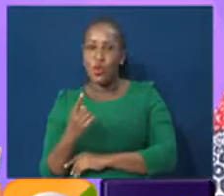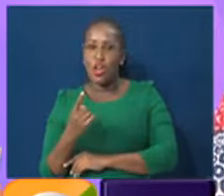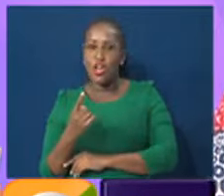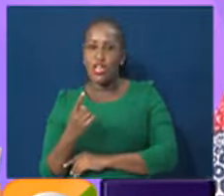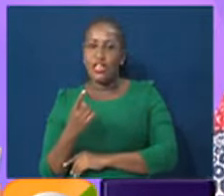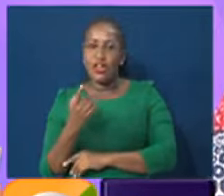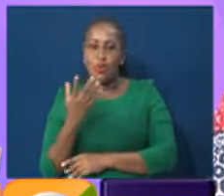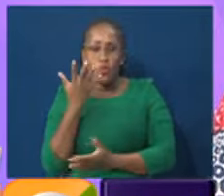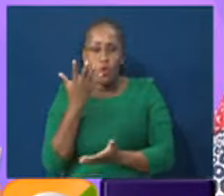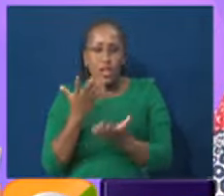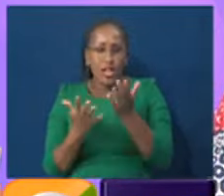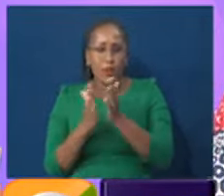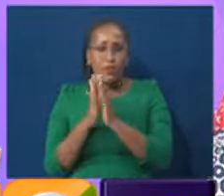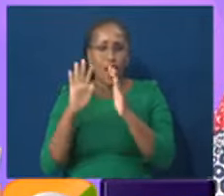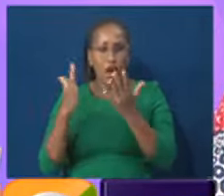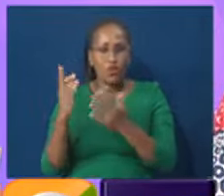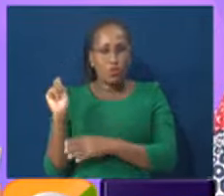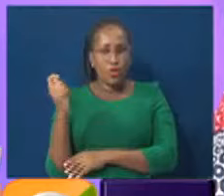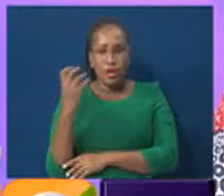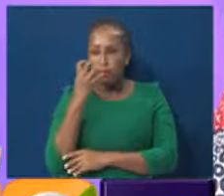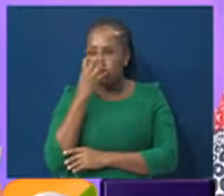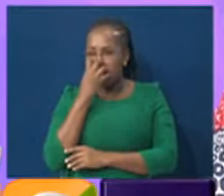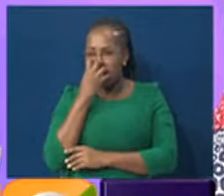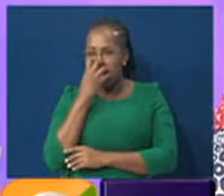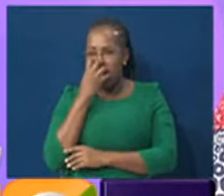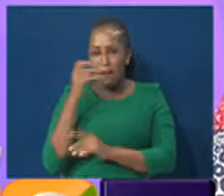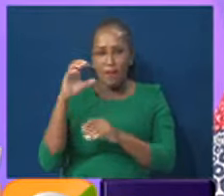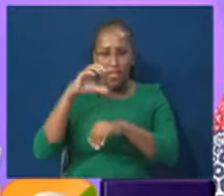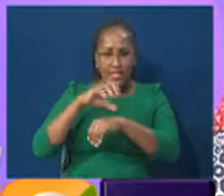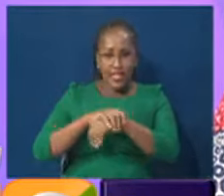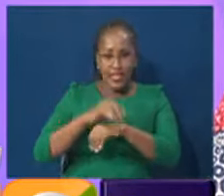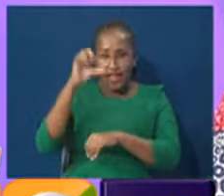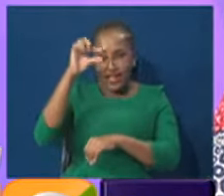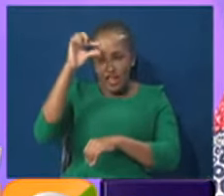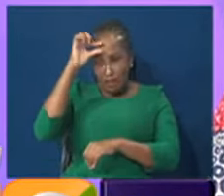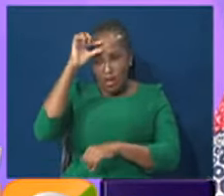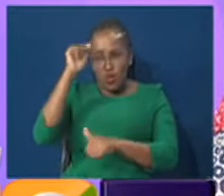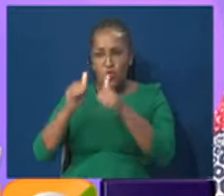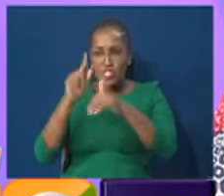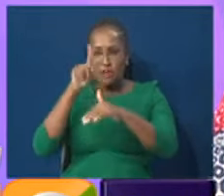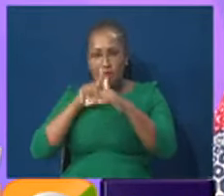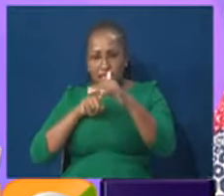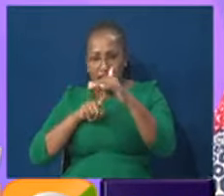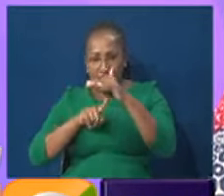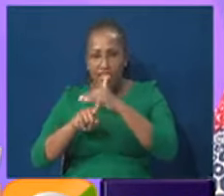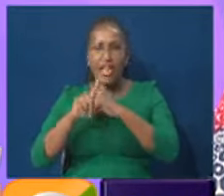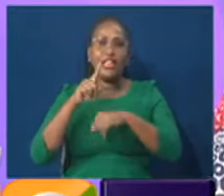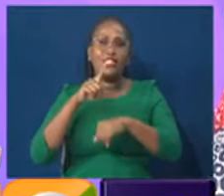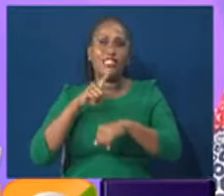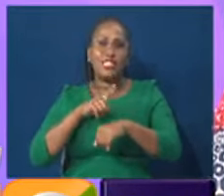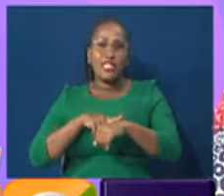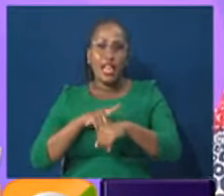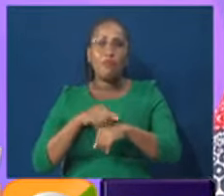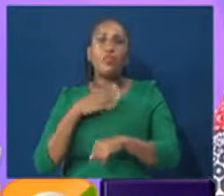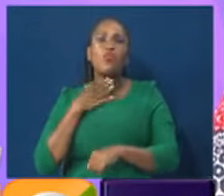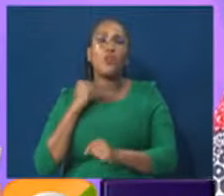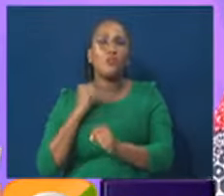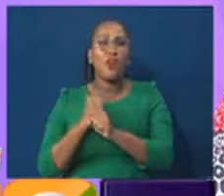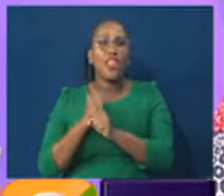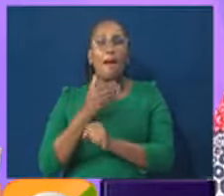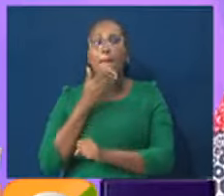score at this stage for you know, a government that came in on a pedestal of wanting to do